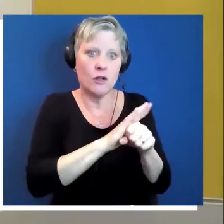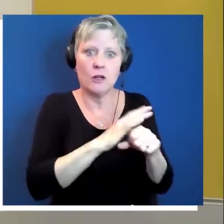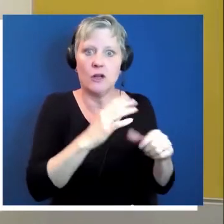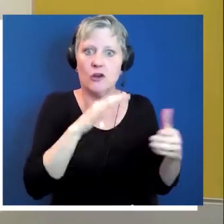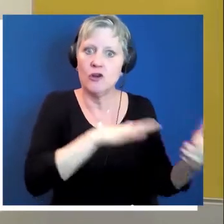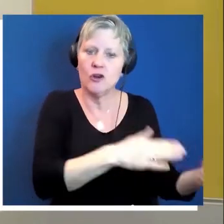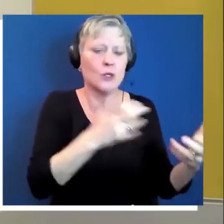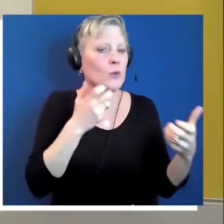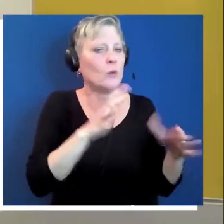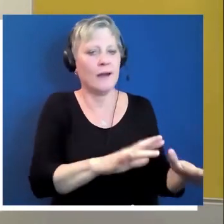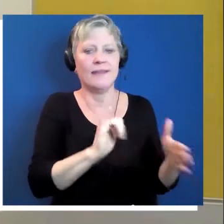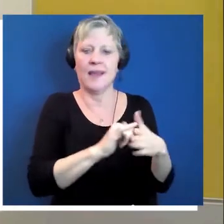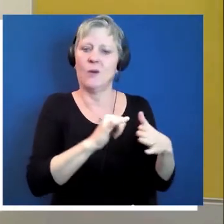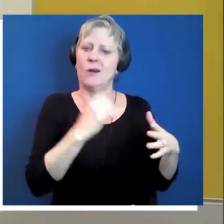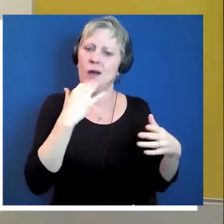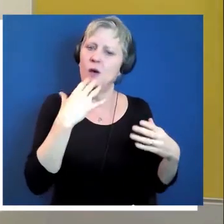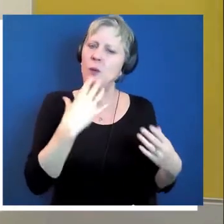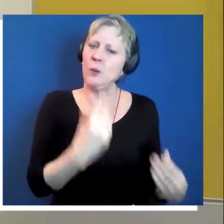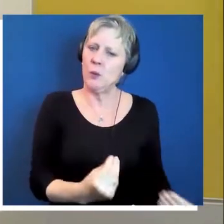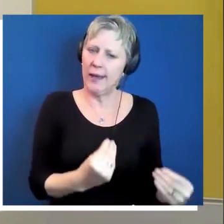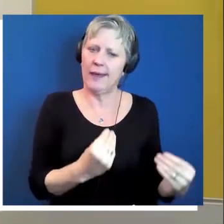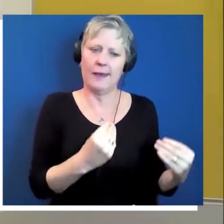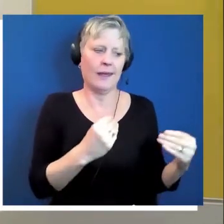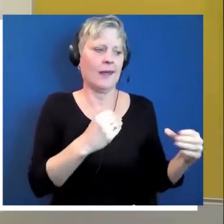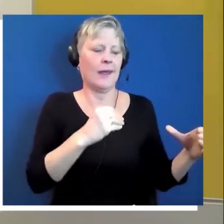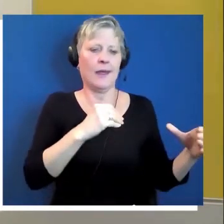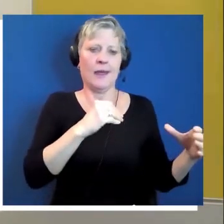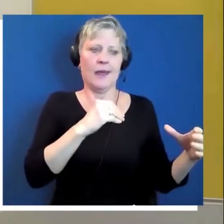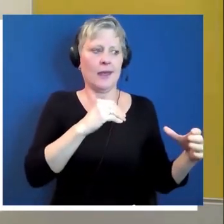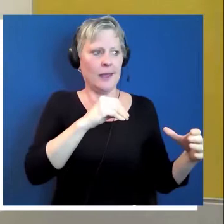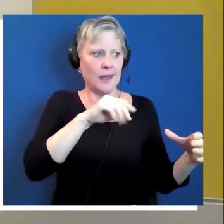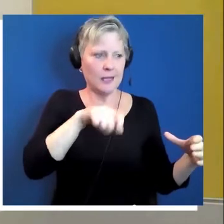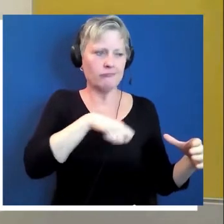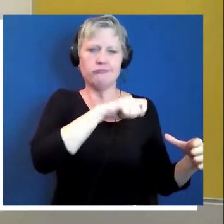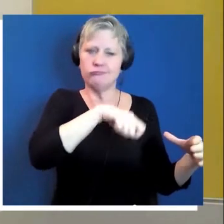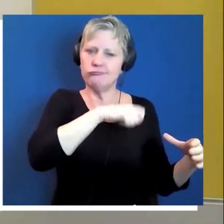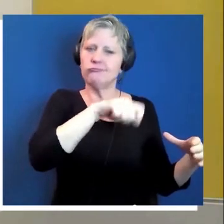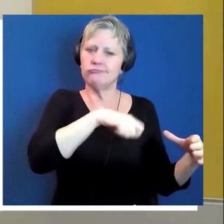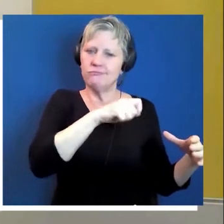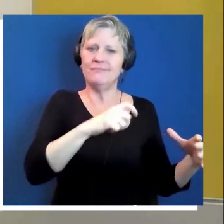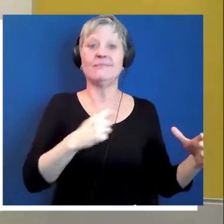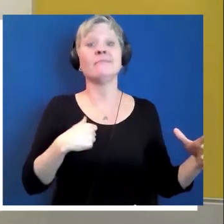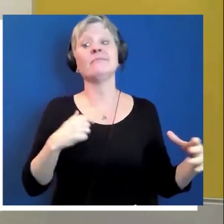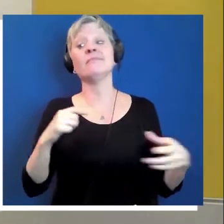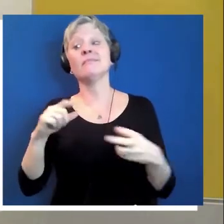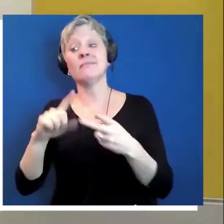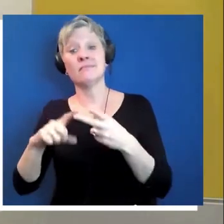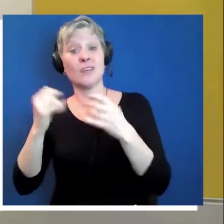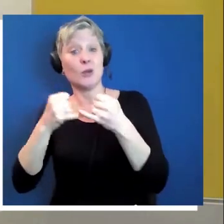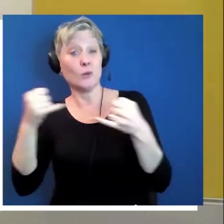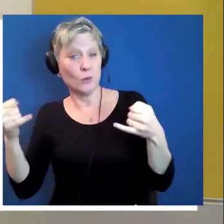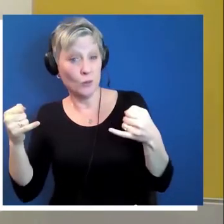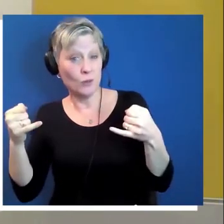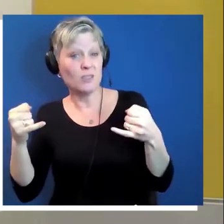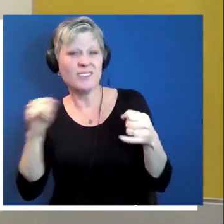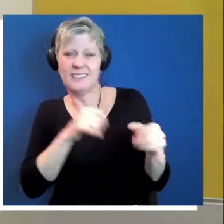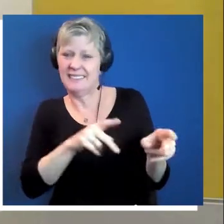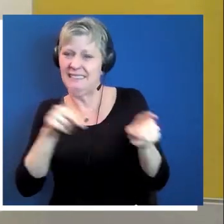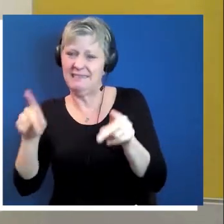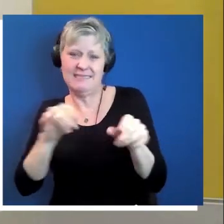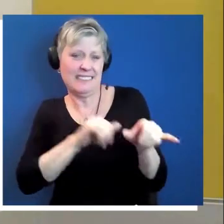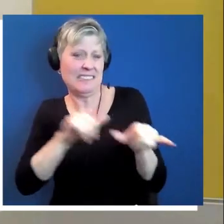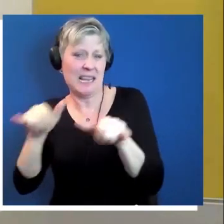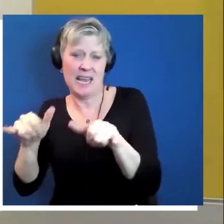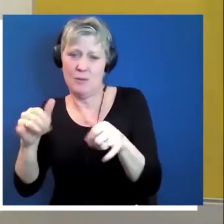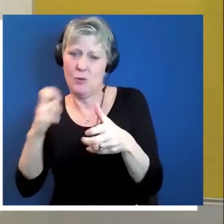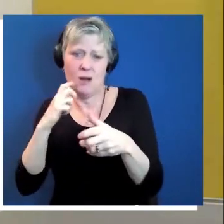completely set up before I add my noodles. I actually want it to be a little bit on the wet side. And I actually want my noodles to be a little bit on the wet side